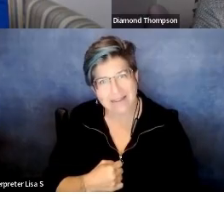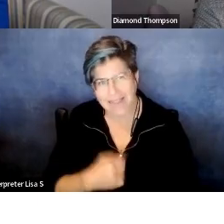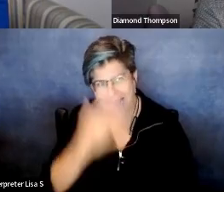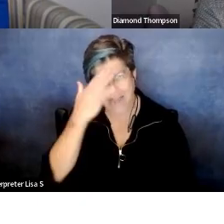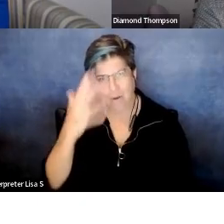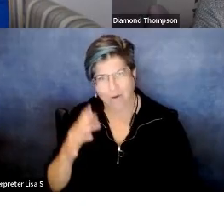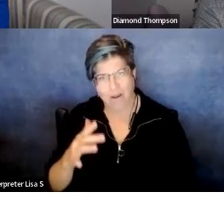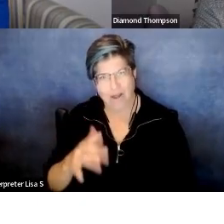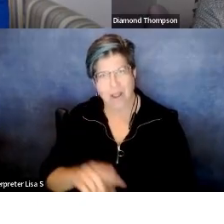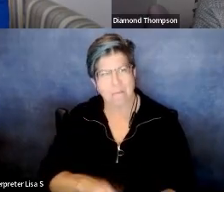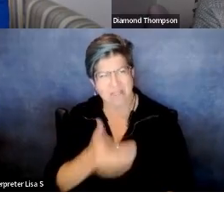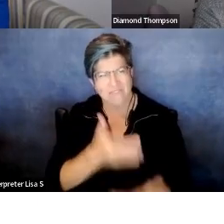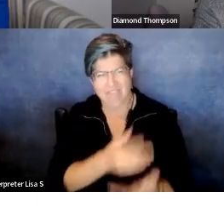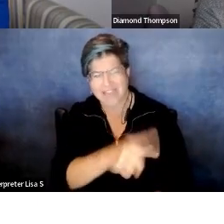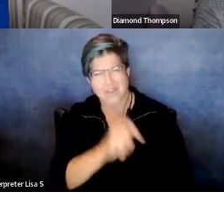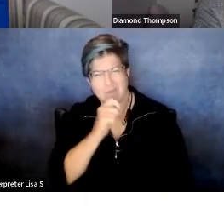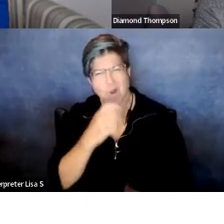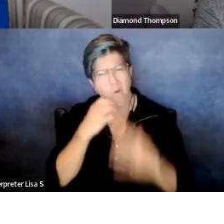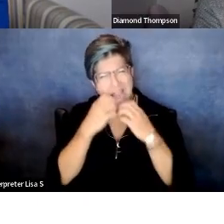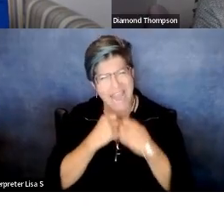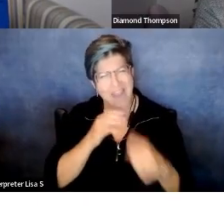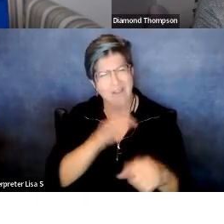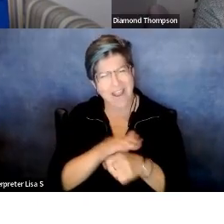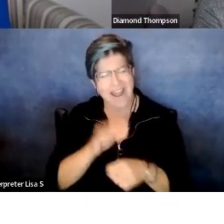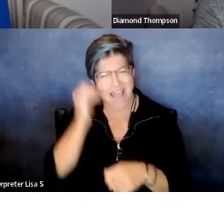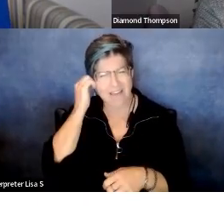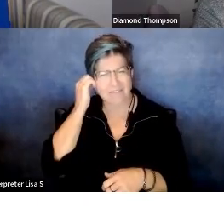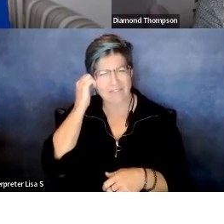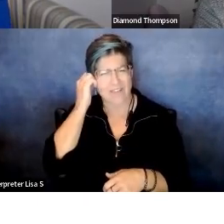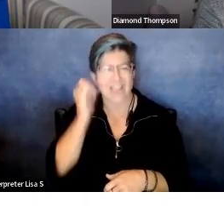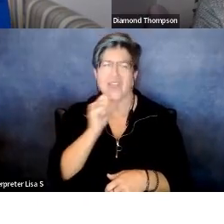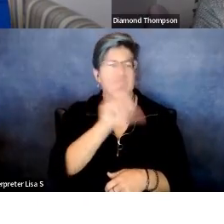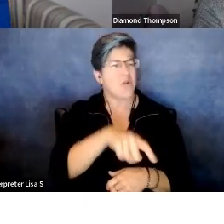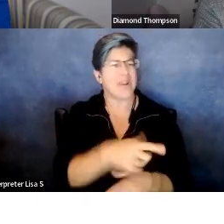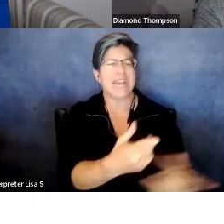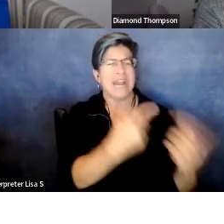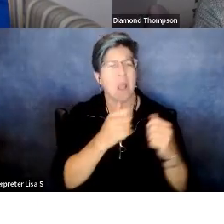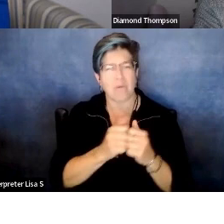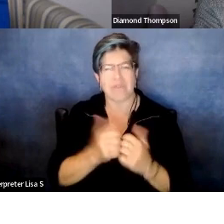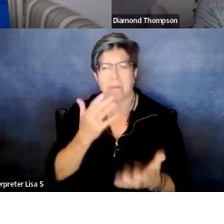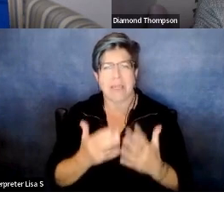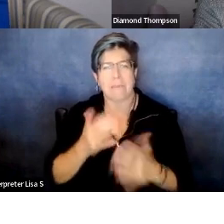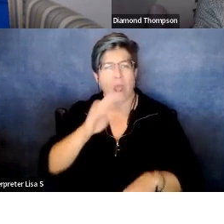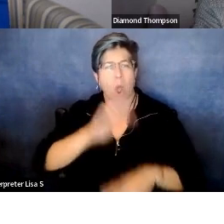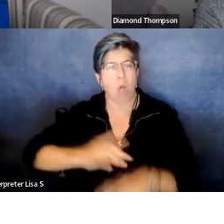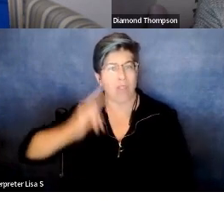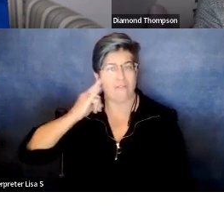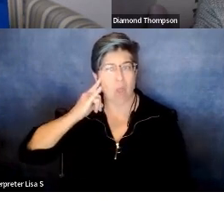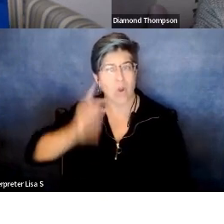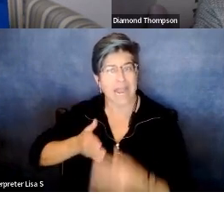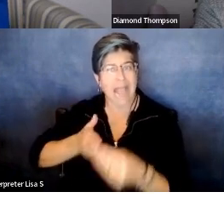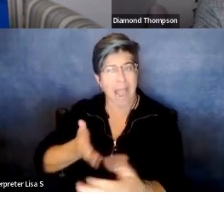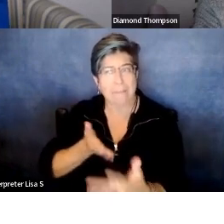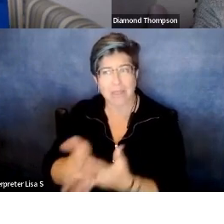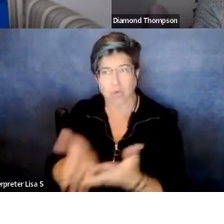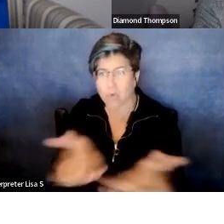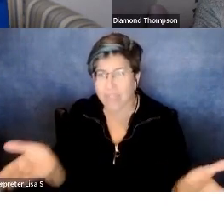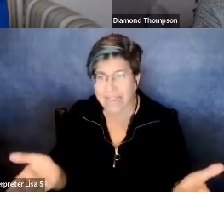don't care enough to really even want. You don't even have to come. You can't just be on the phone with me and just guide me through it, like stuff like